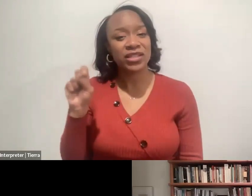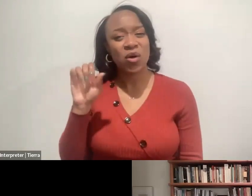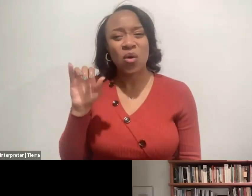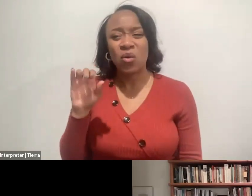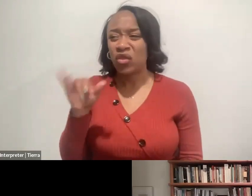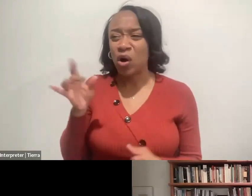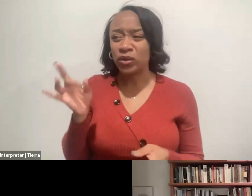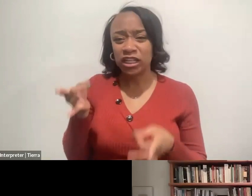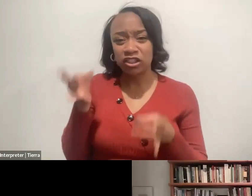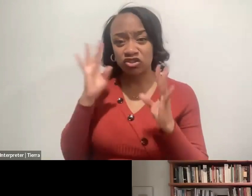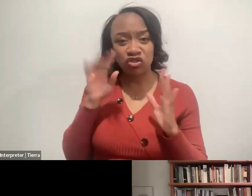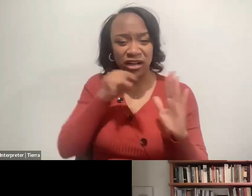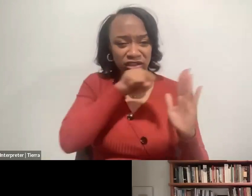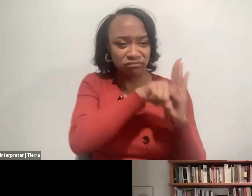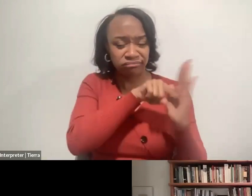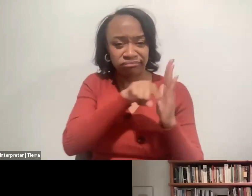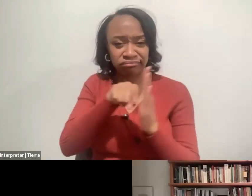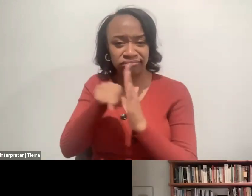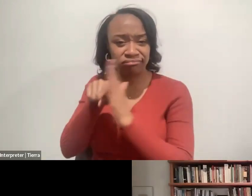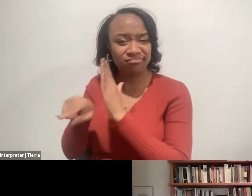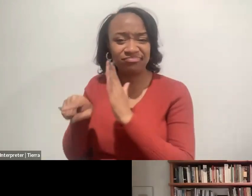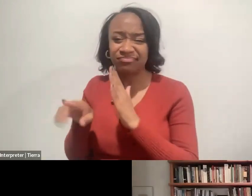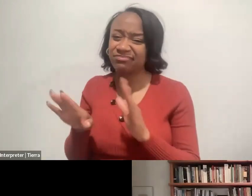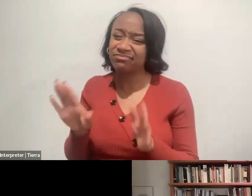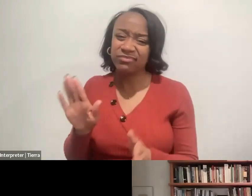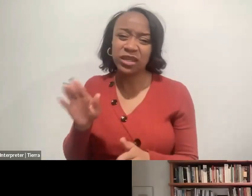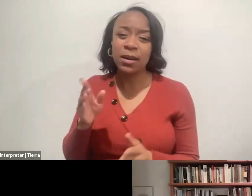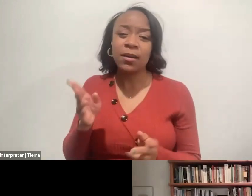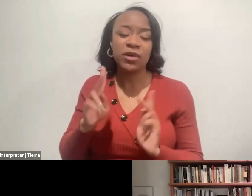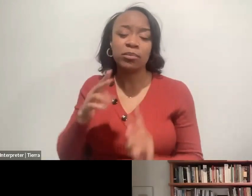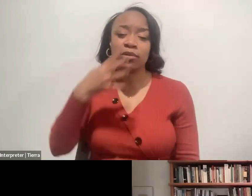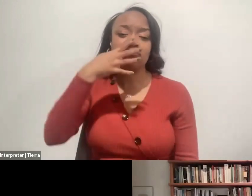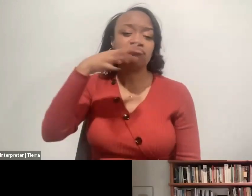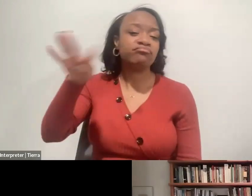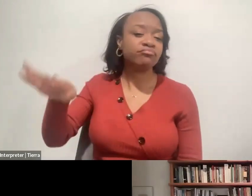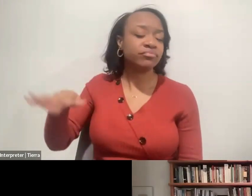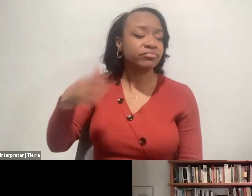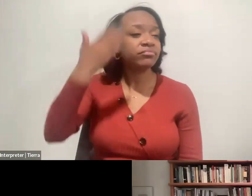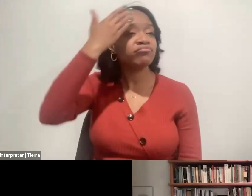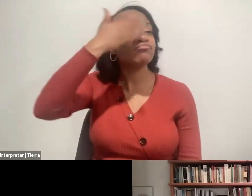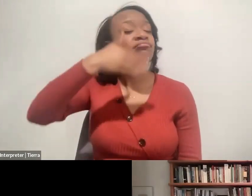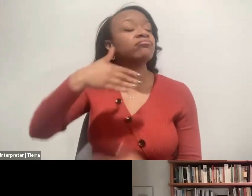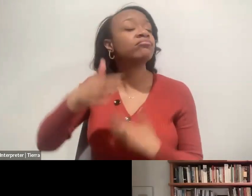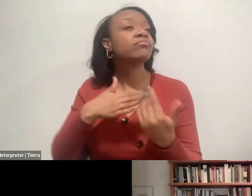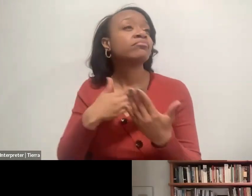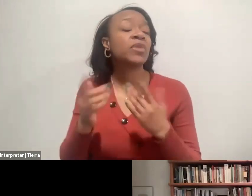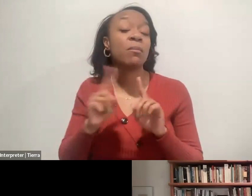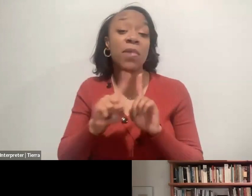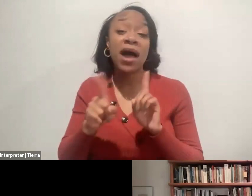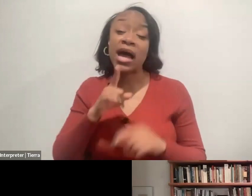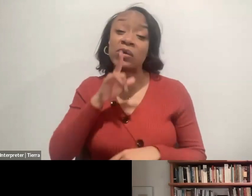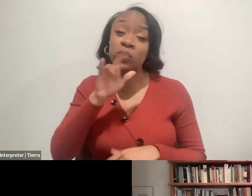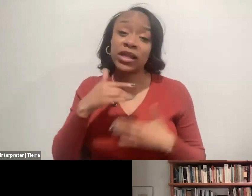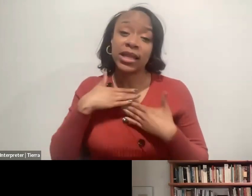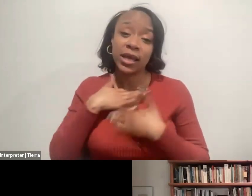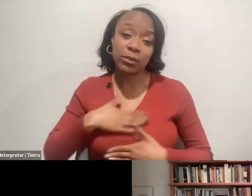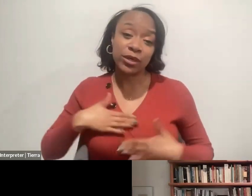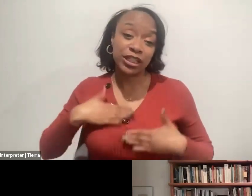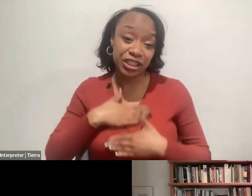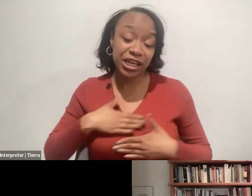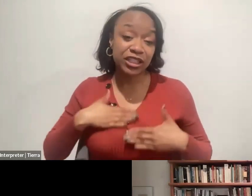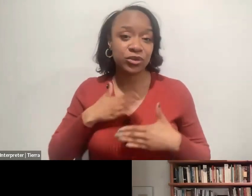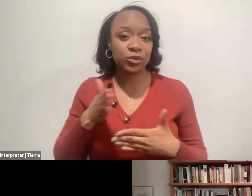atrocities go overlooked, right? But I really appreciate you sharing